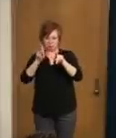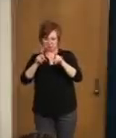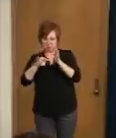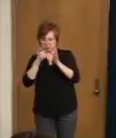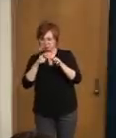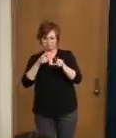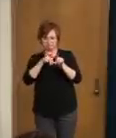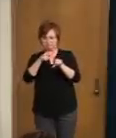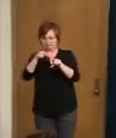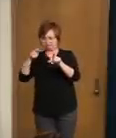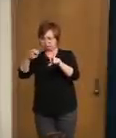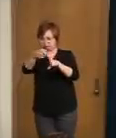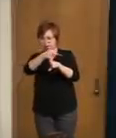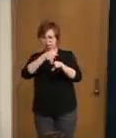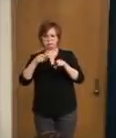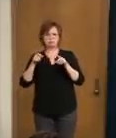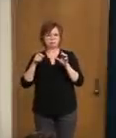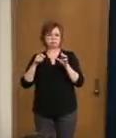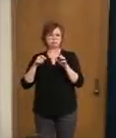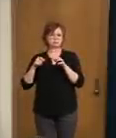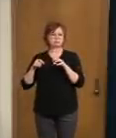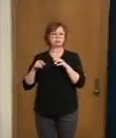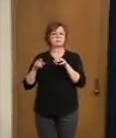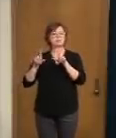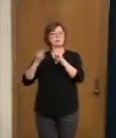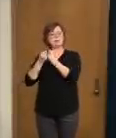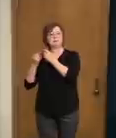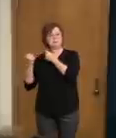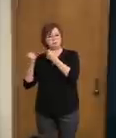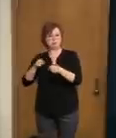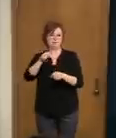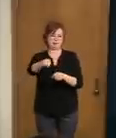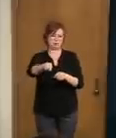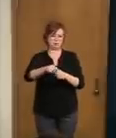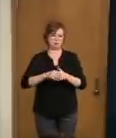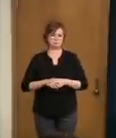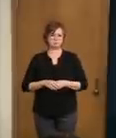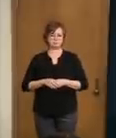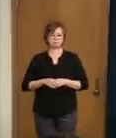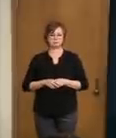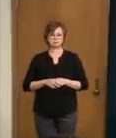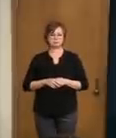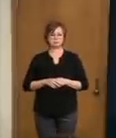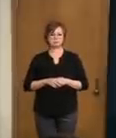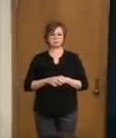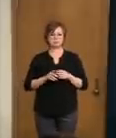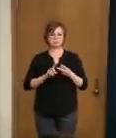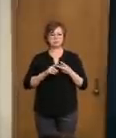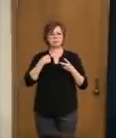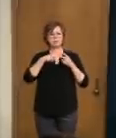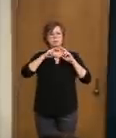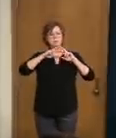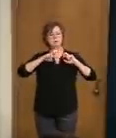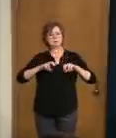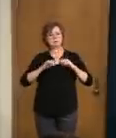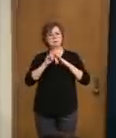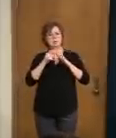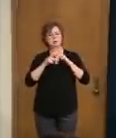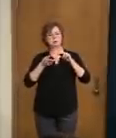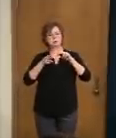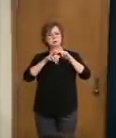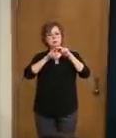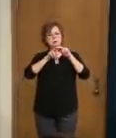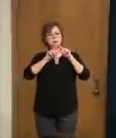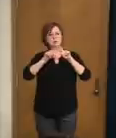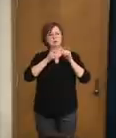learn about how to provide vaccinations to priority populations and also assess how we can scale up